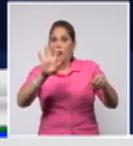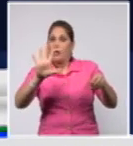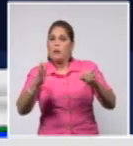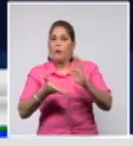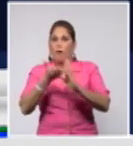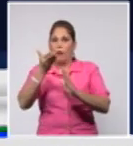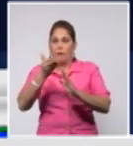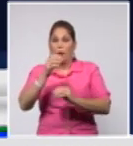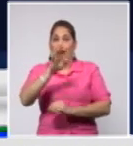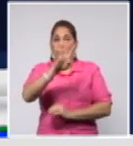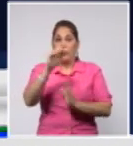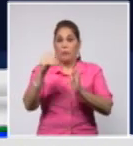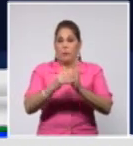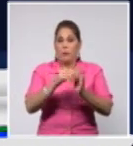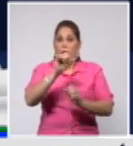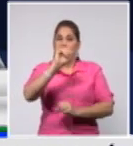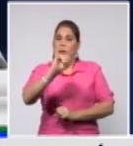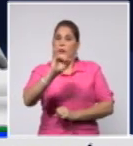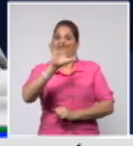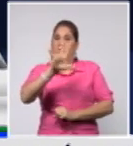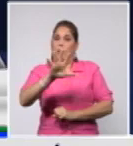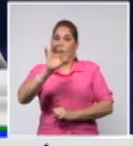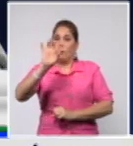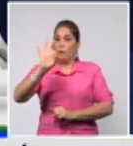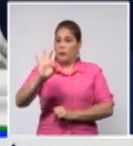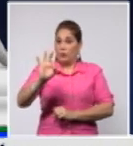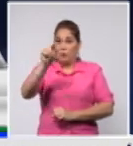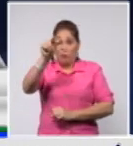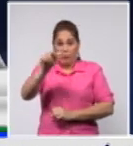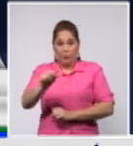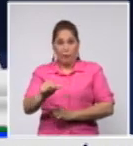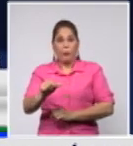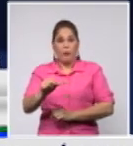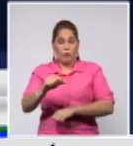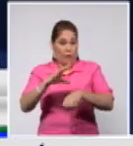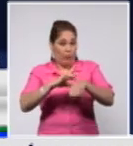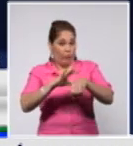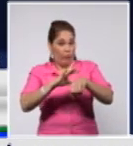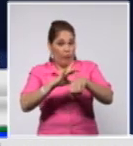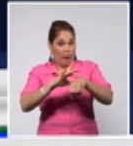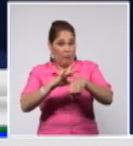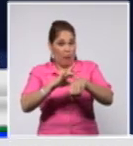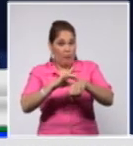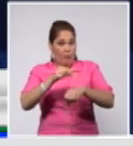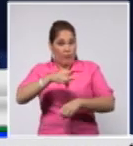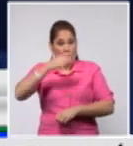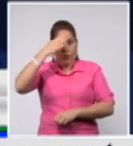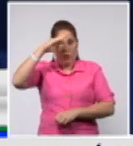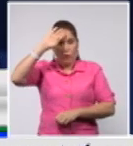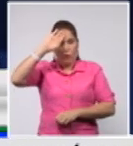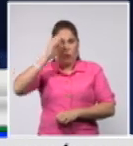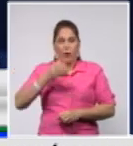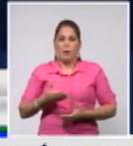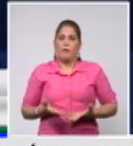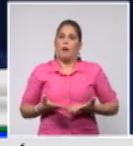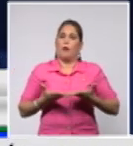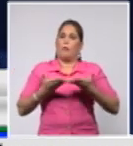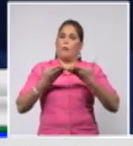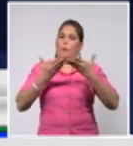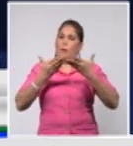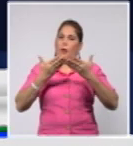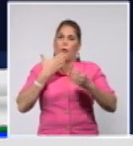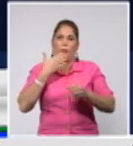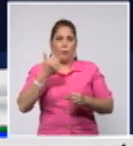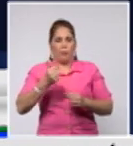87.1% of all confirmed cases in Cuba, have recovered from the virus. Today, 2 patients